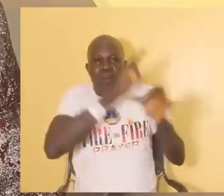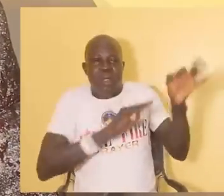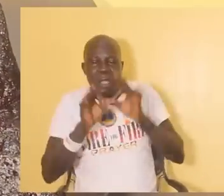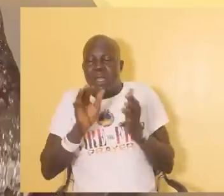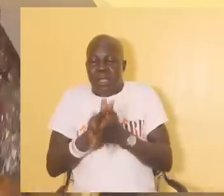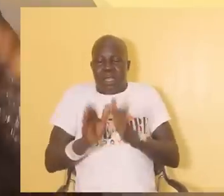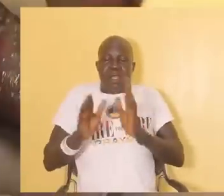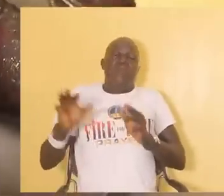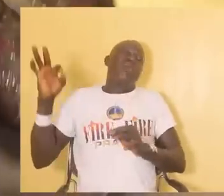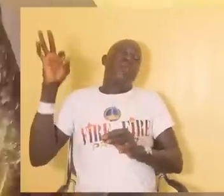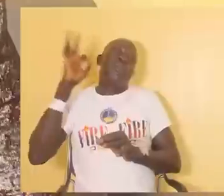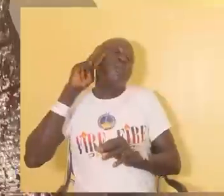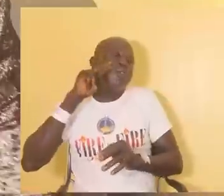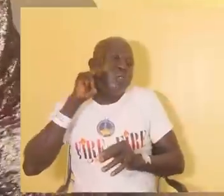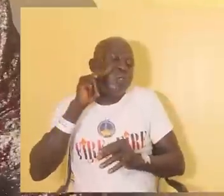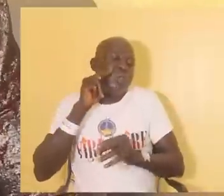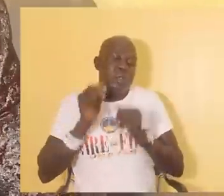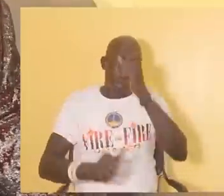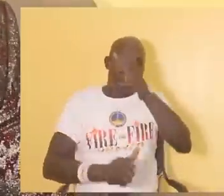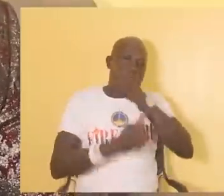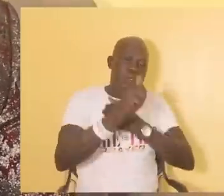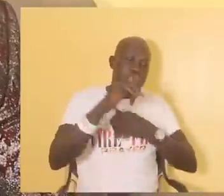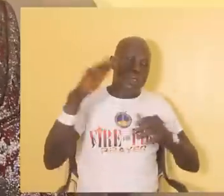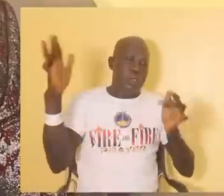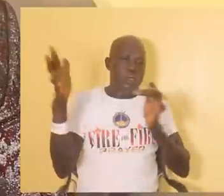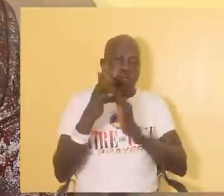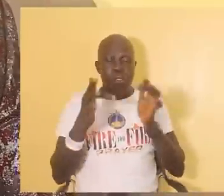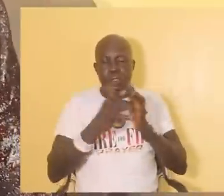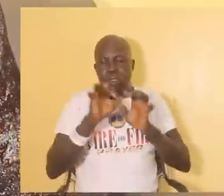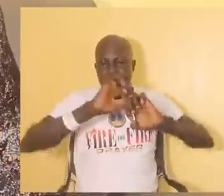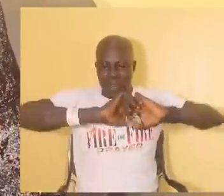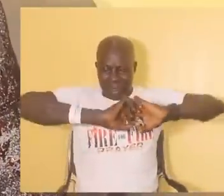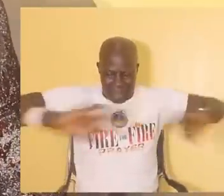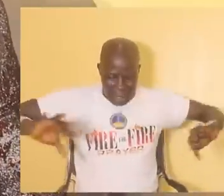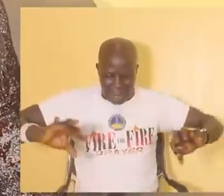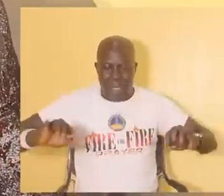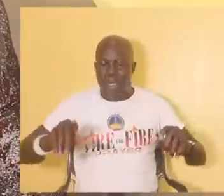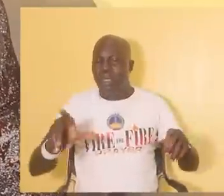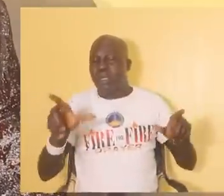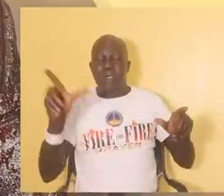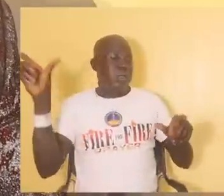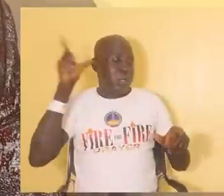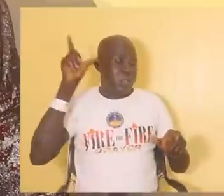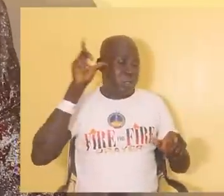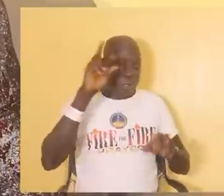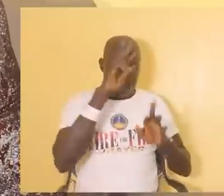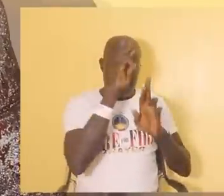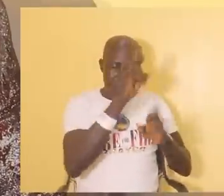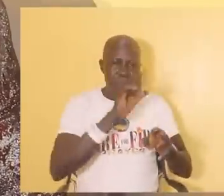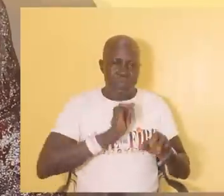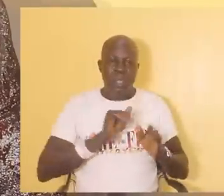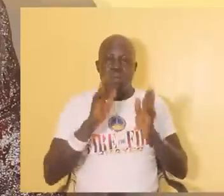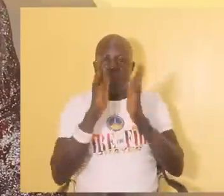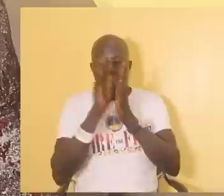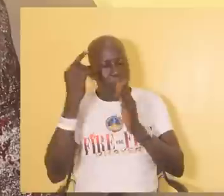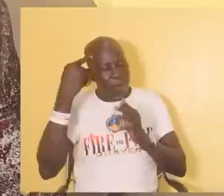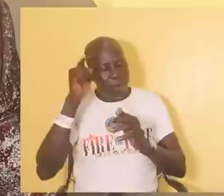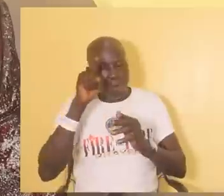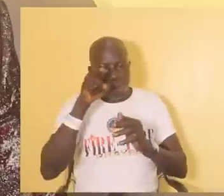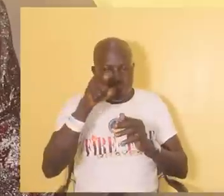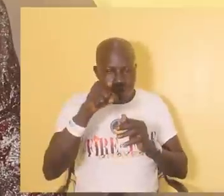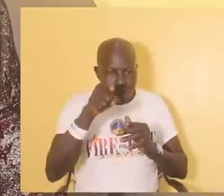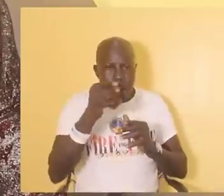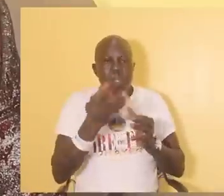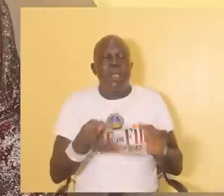affect Nigeria. Imo yen ma tuka. Amen. It will be scattered. Come here sir. Listen sir. Mo lati gbadura fun yin. I need to pray for you.